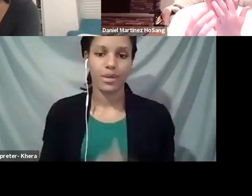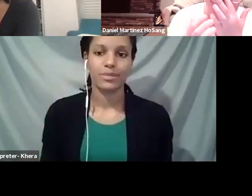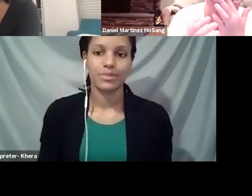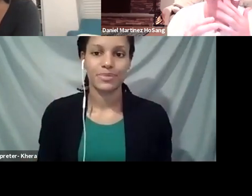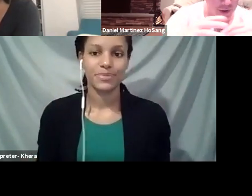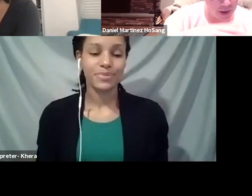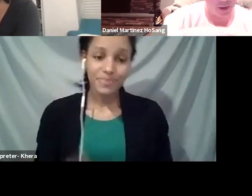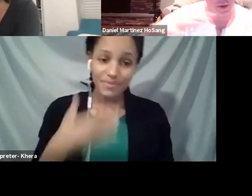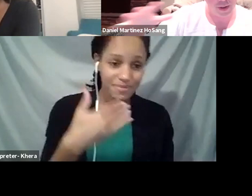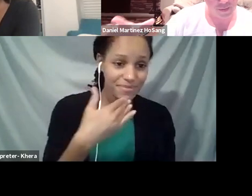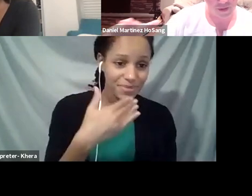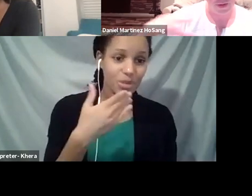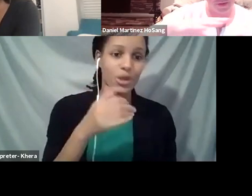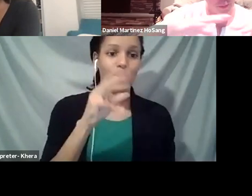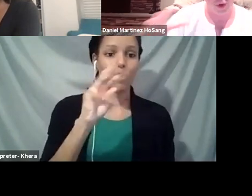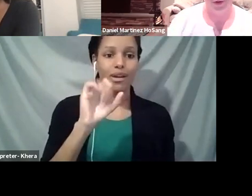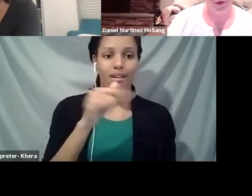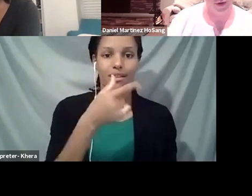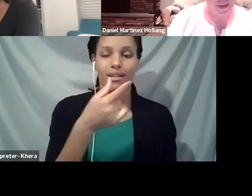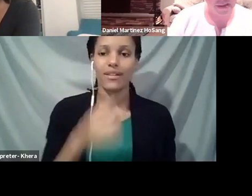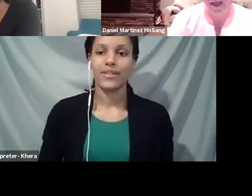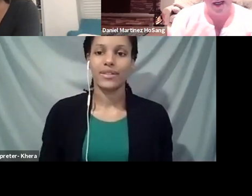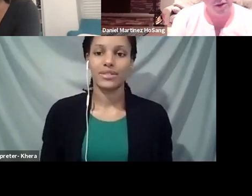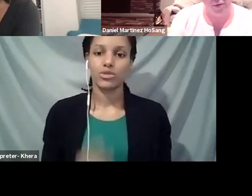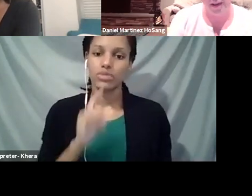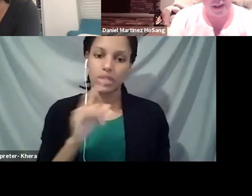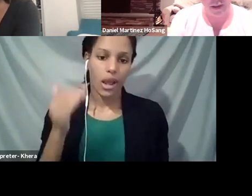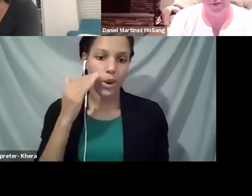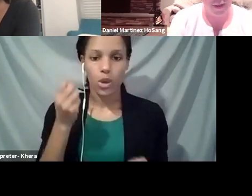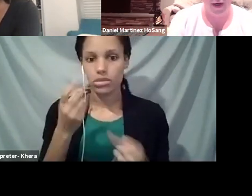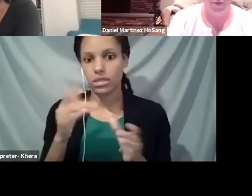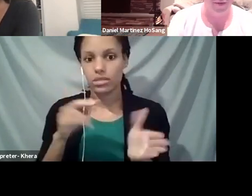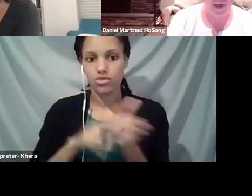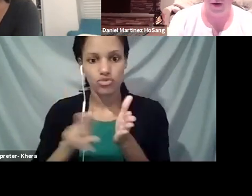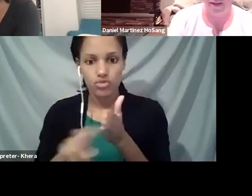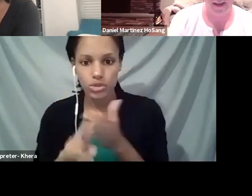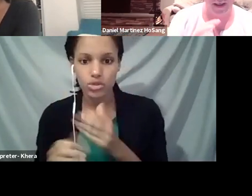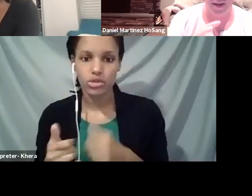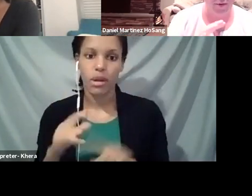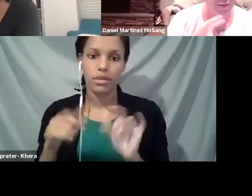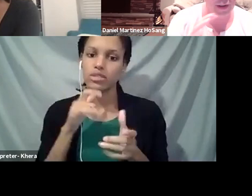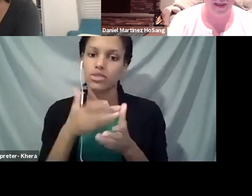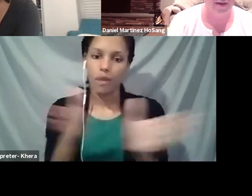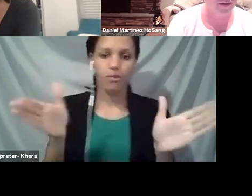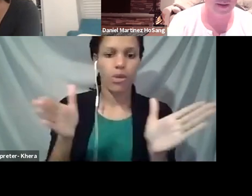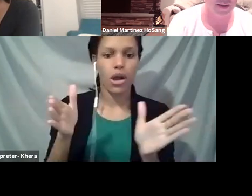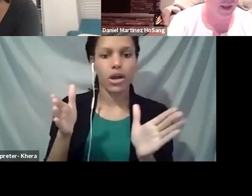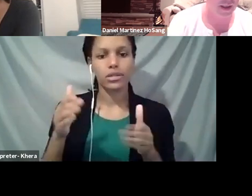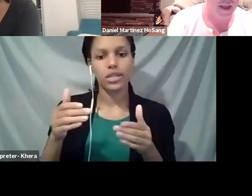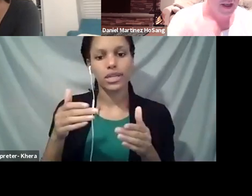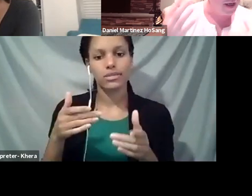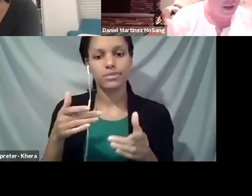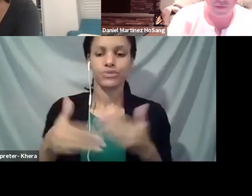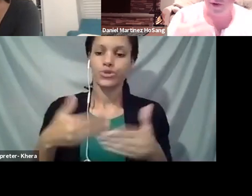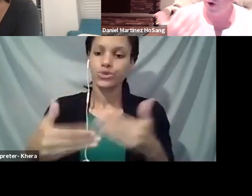Wong's research, which, you know, gives us these broader trends. And you were there with parents. And I think we really get the sense of